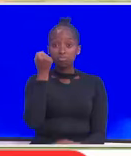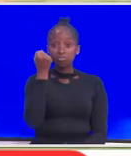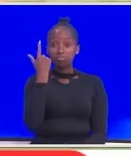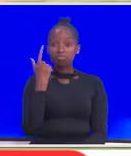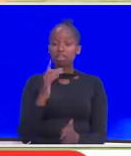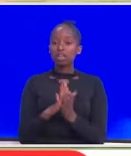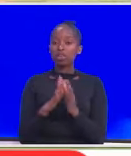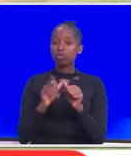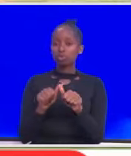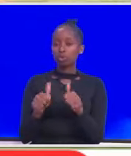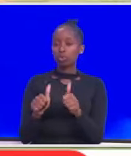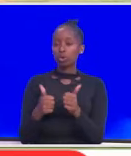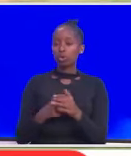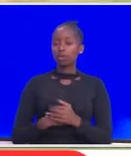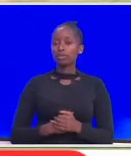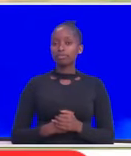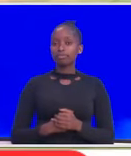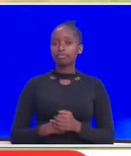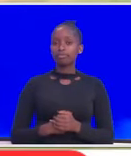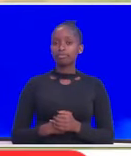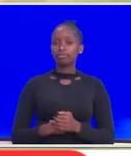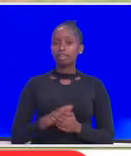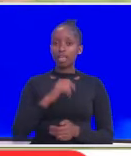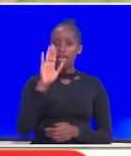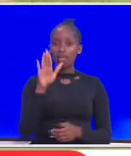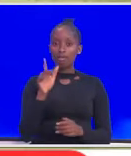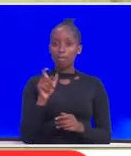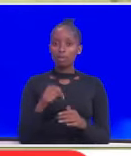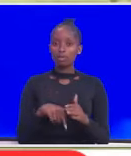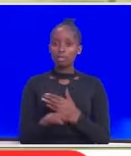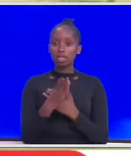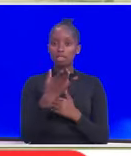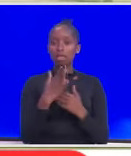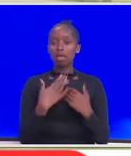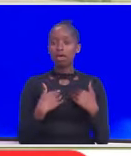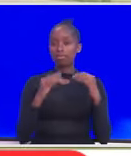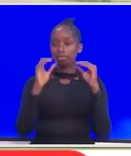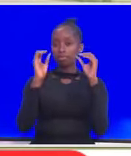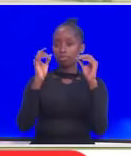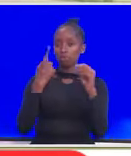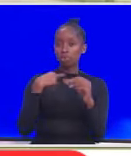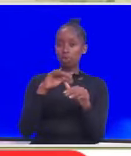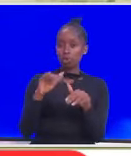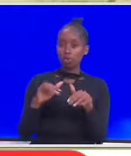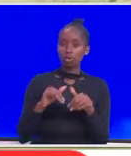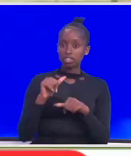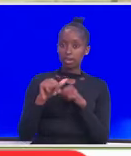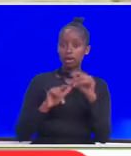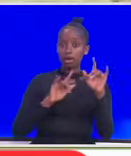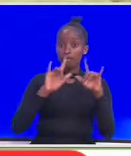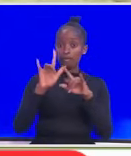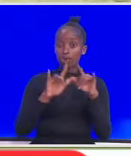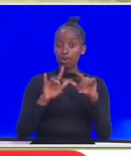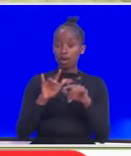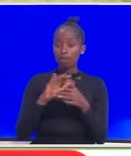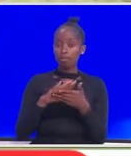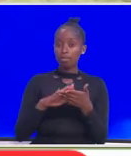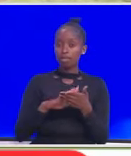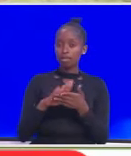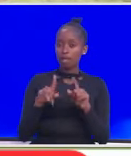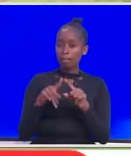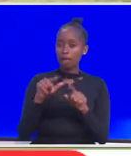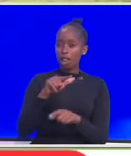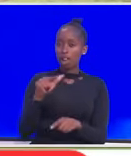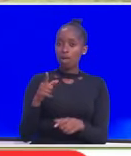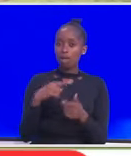Far so good. Of course, kila mtu ajaingia. Tunangoja foreign-based. But locals wameingia,